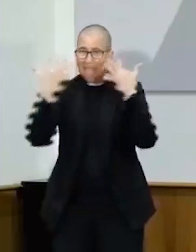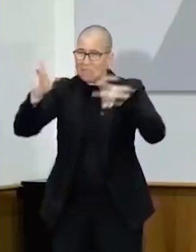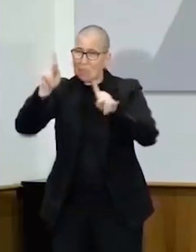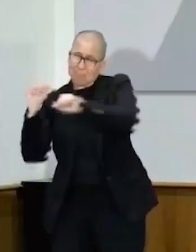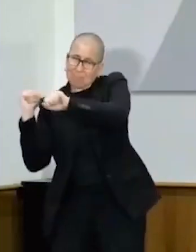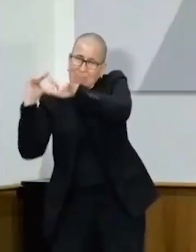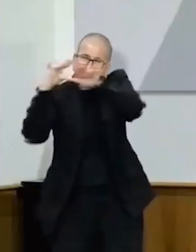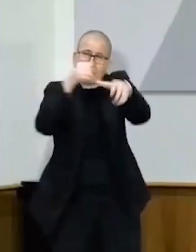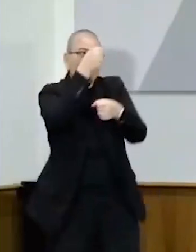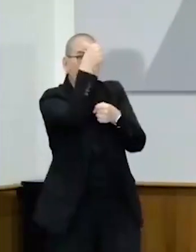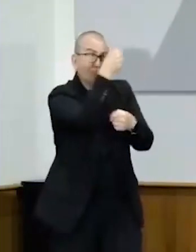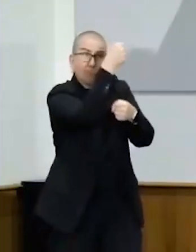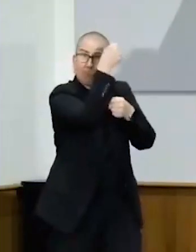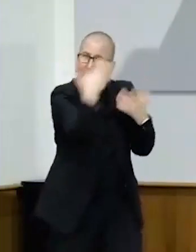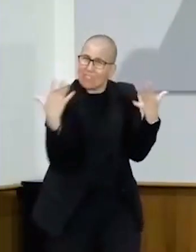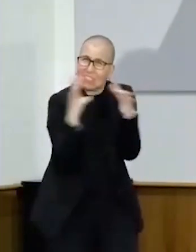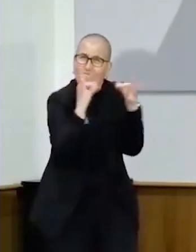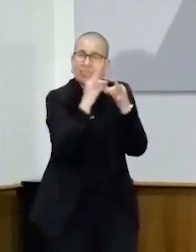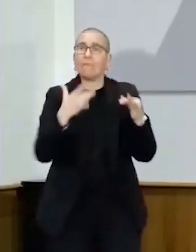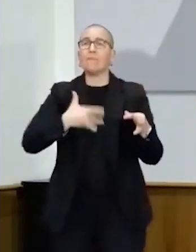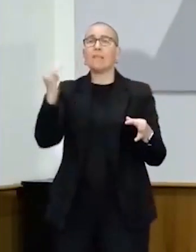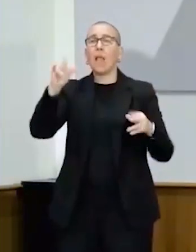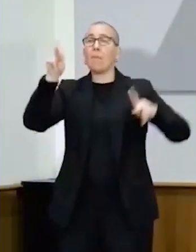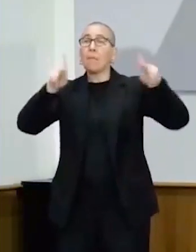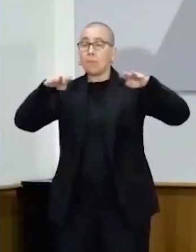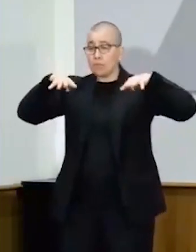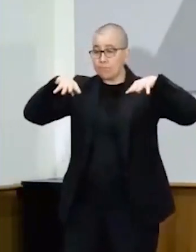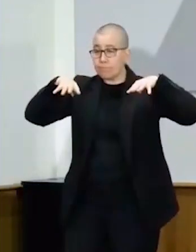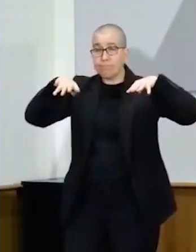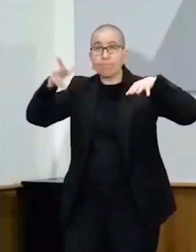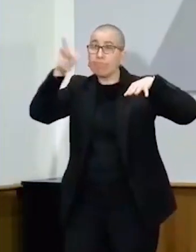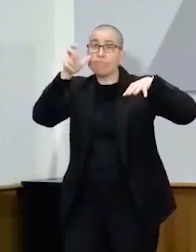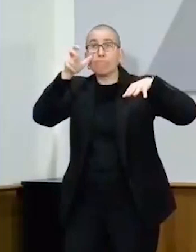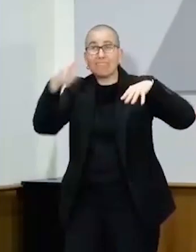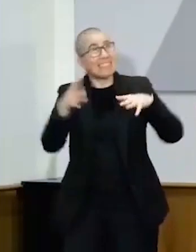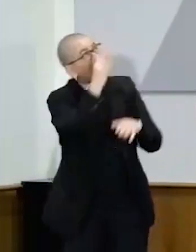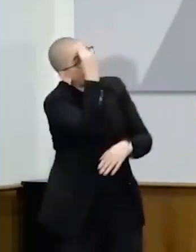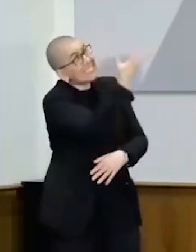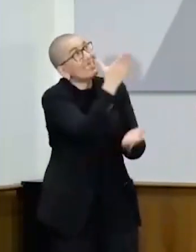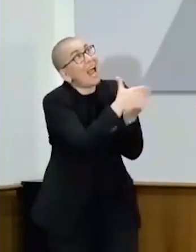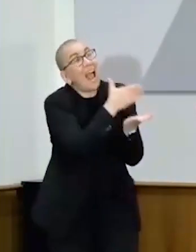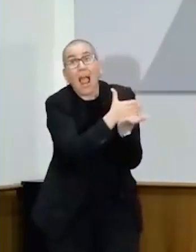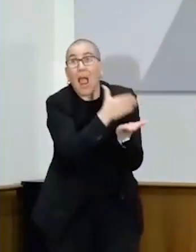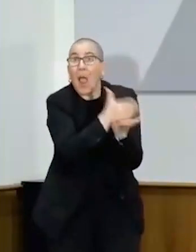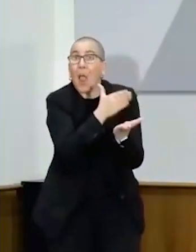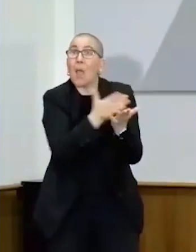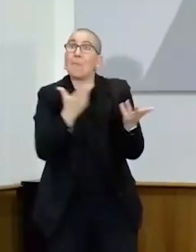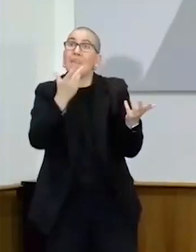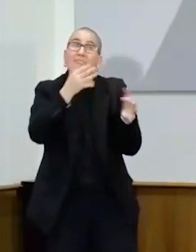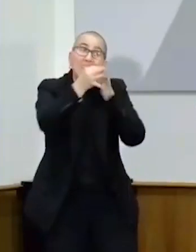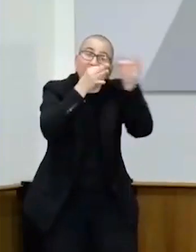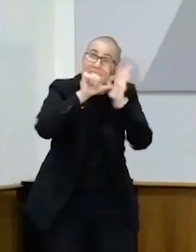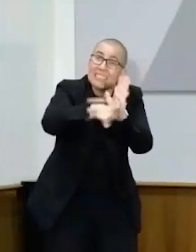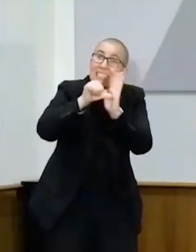They're demanding that these changes be made. They told us last year, change cash bail, change how you do traffic stops. It didn't happen, and